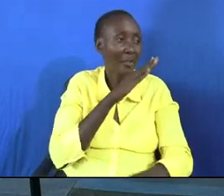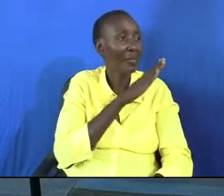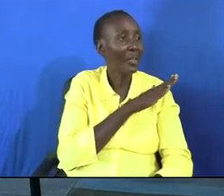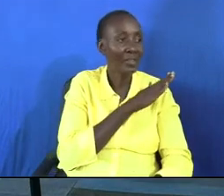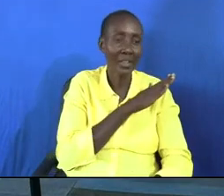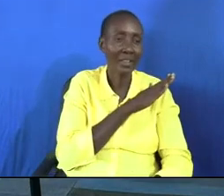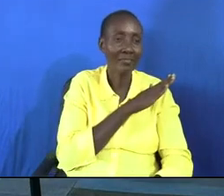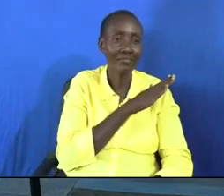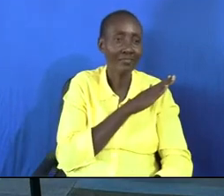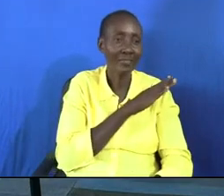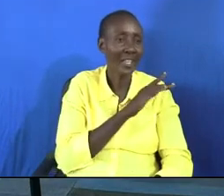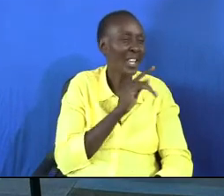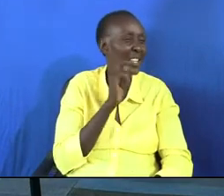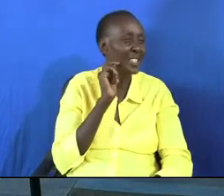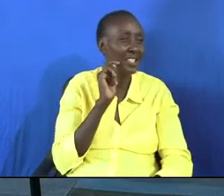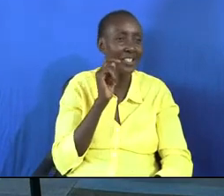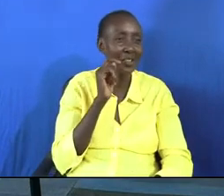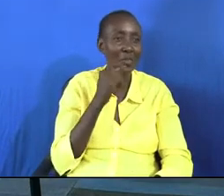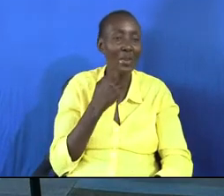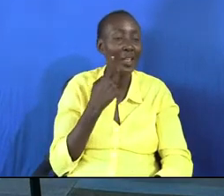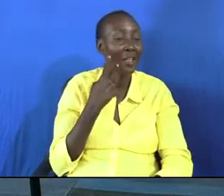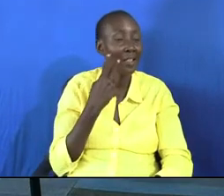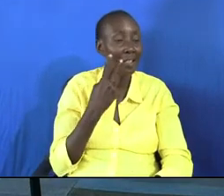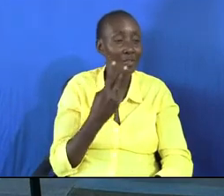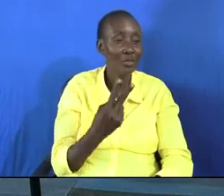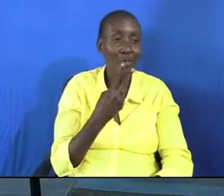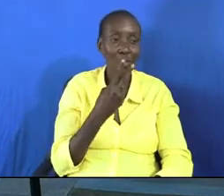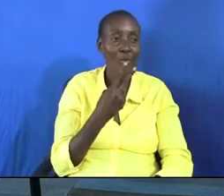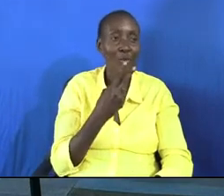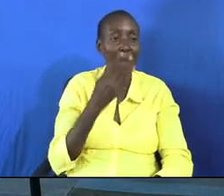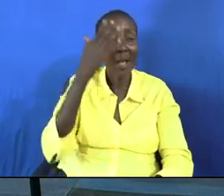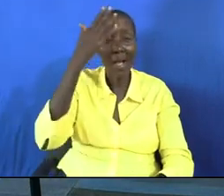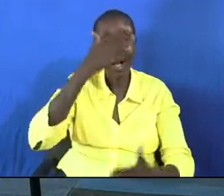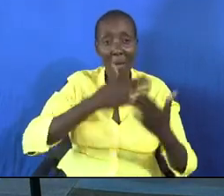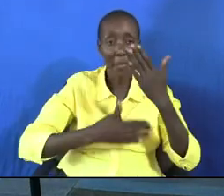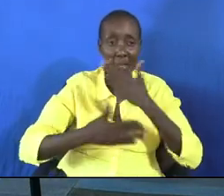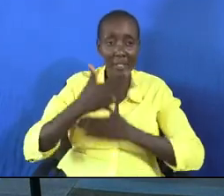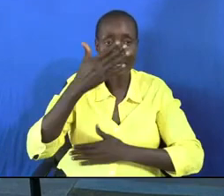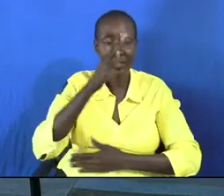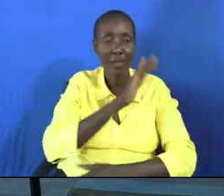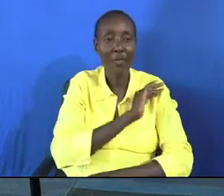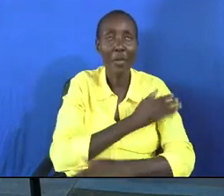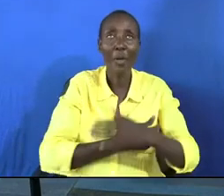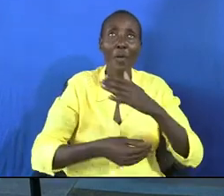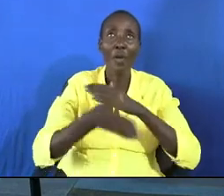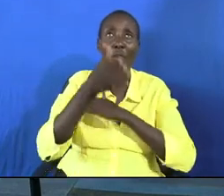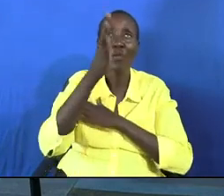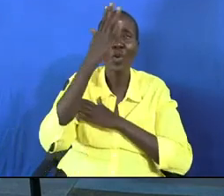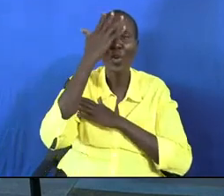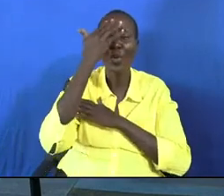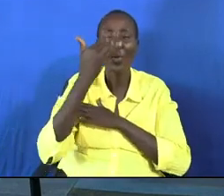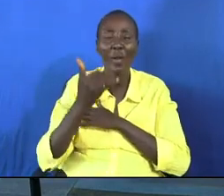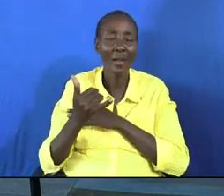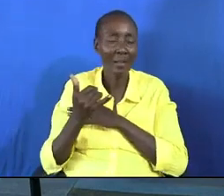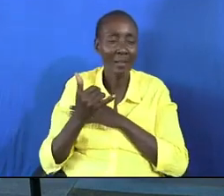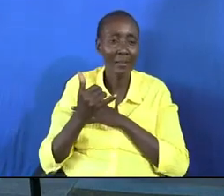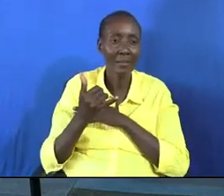was manifestation of God's power. There was a presence that you could feel. Why?